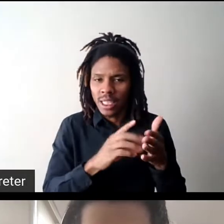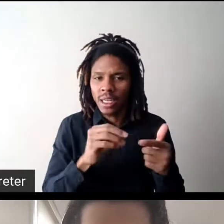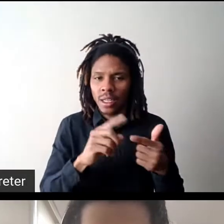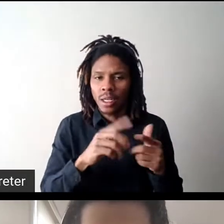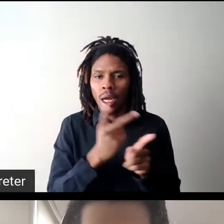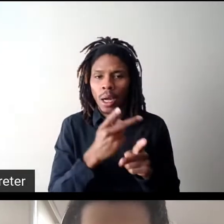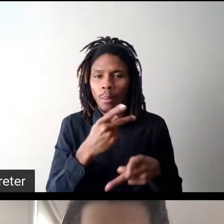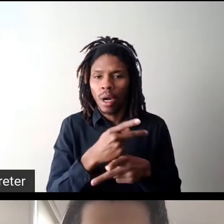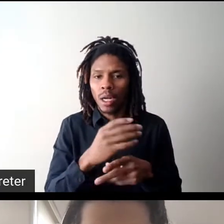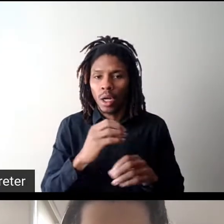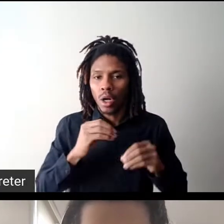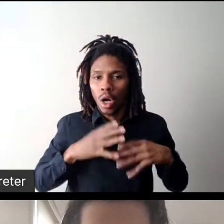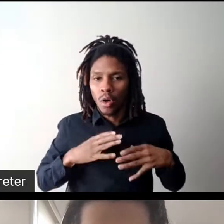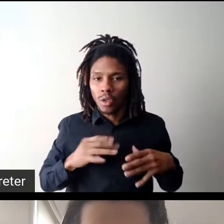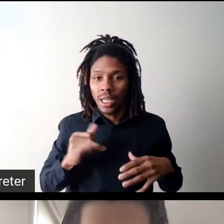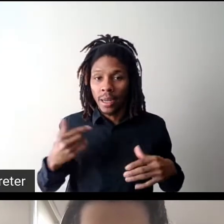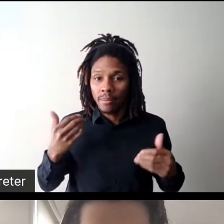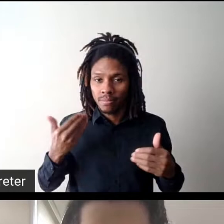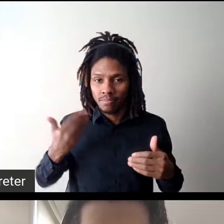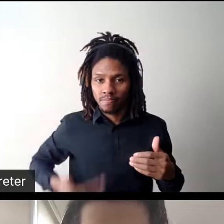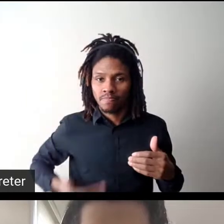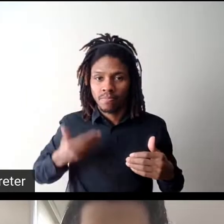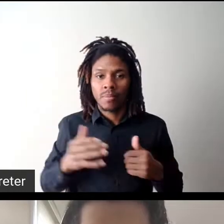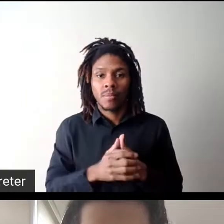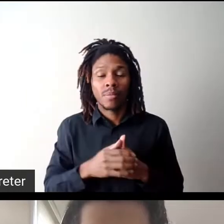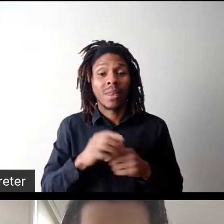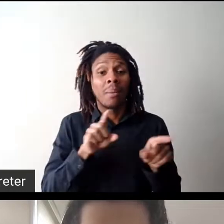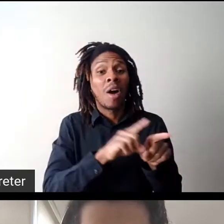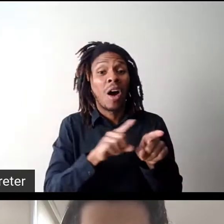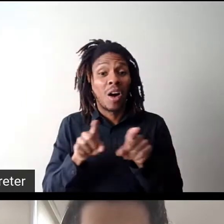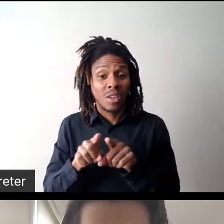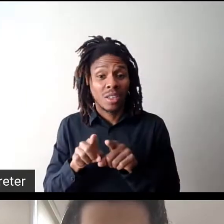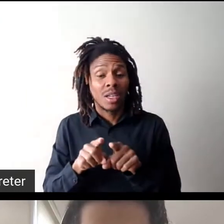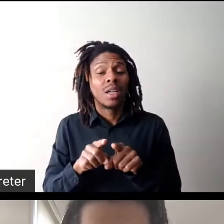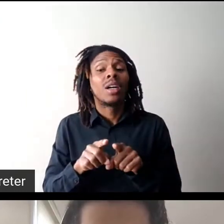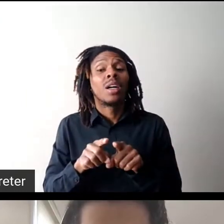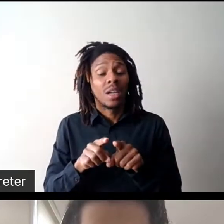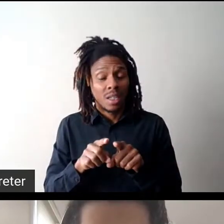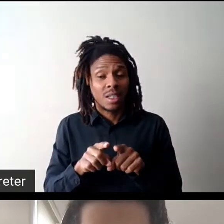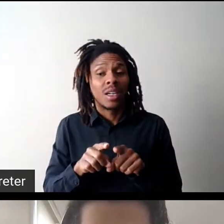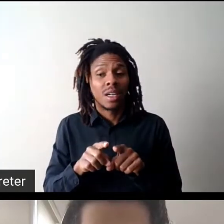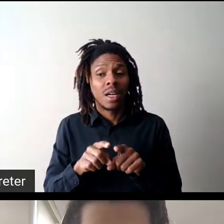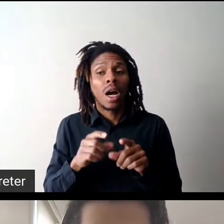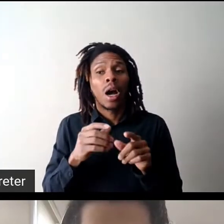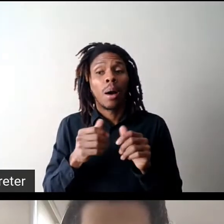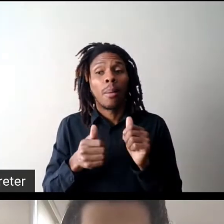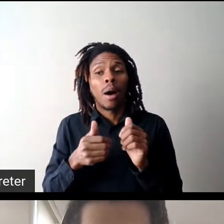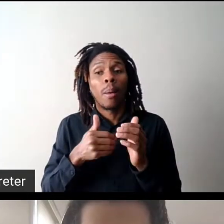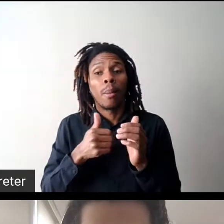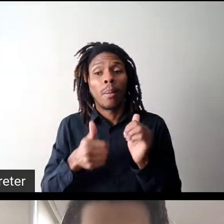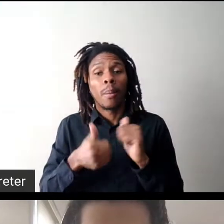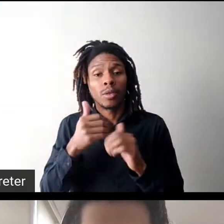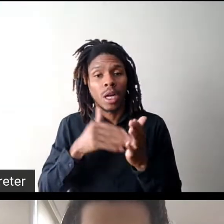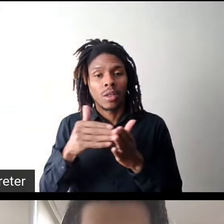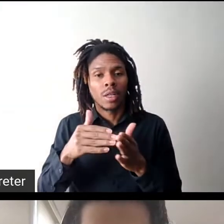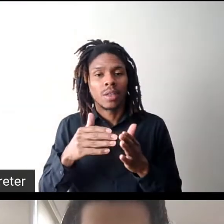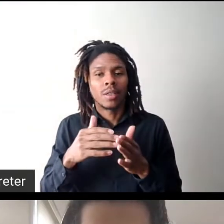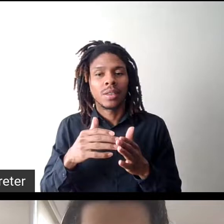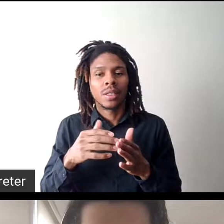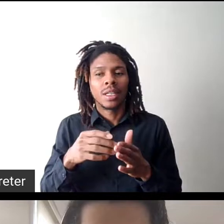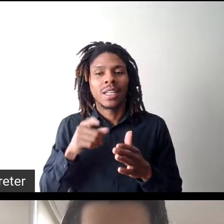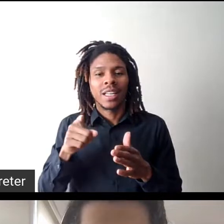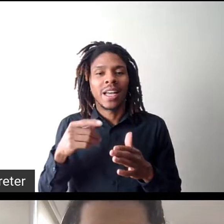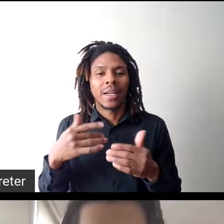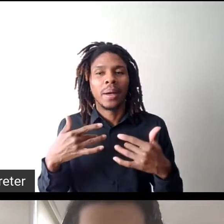myself, right? But in addition to that, more often than not, they inadvertently have to do